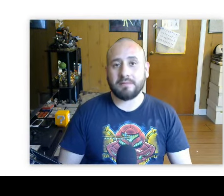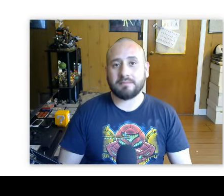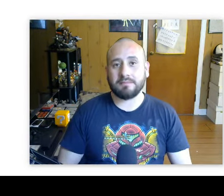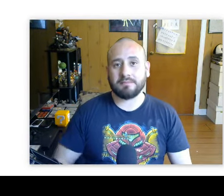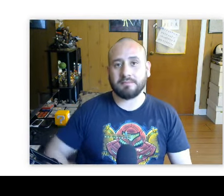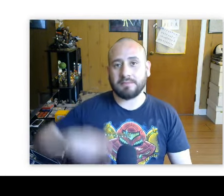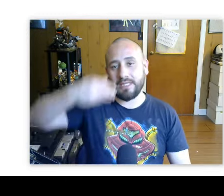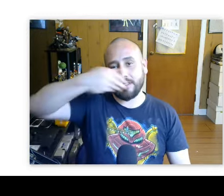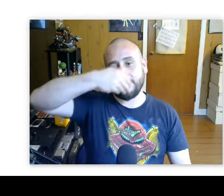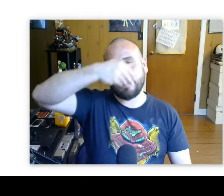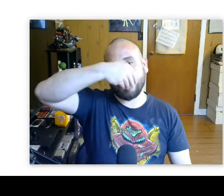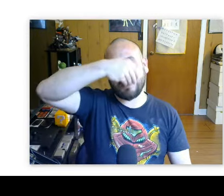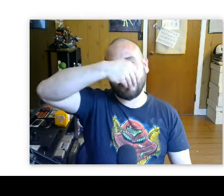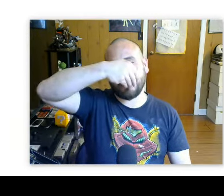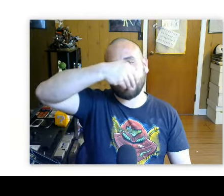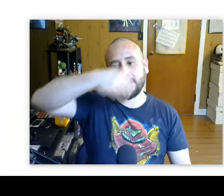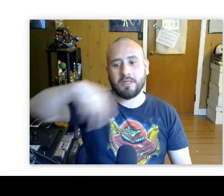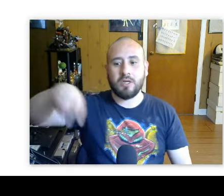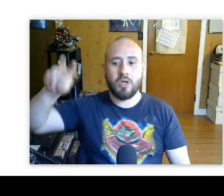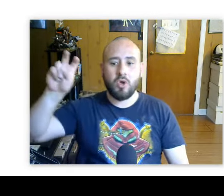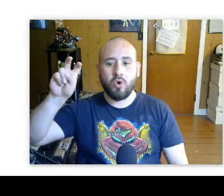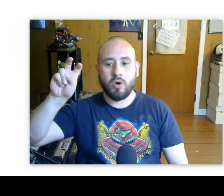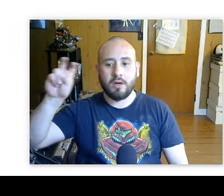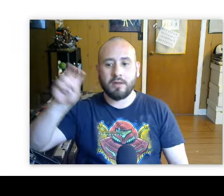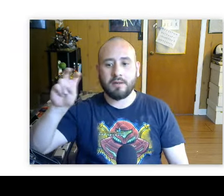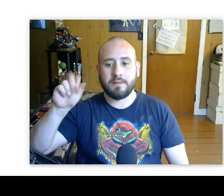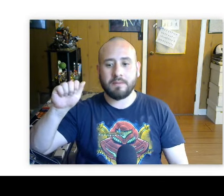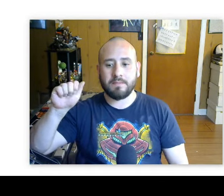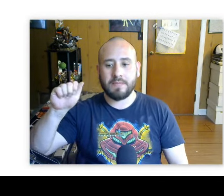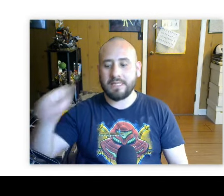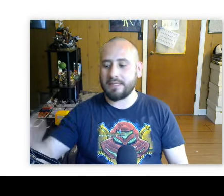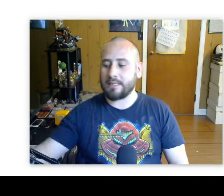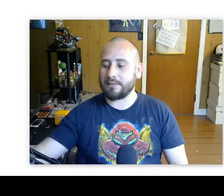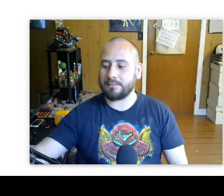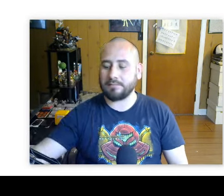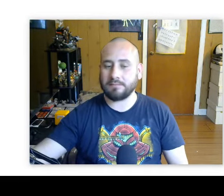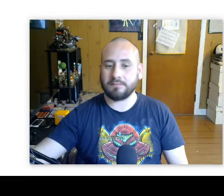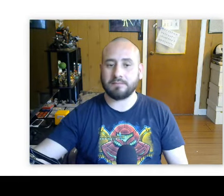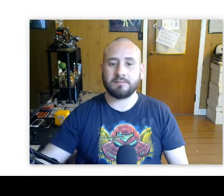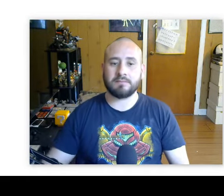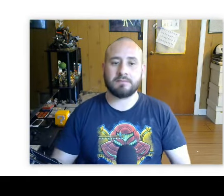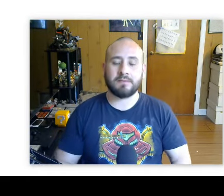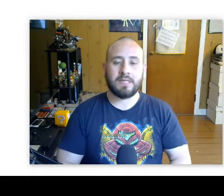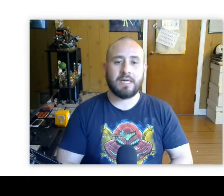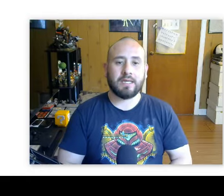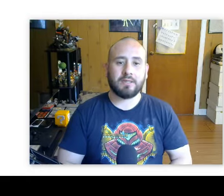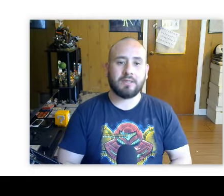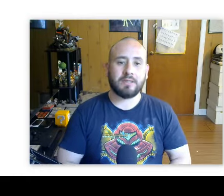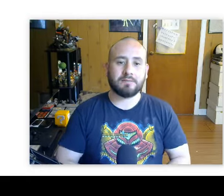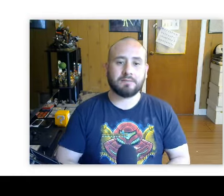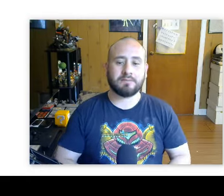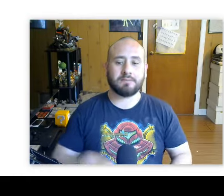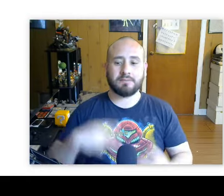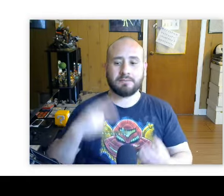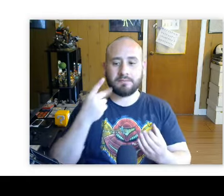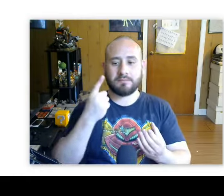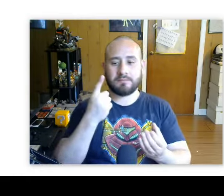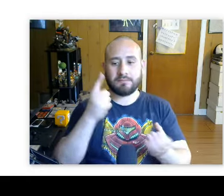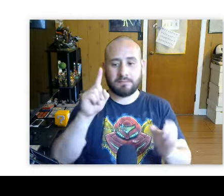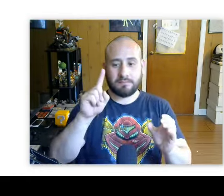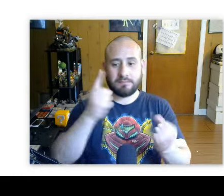pizza, either pizza or pizza, hot dog,